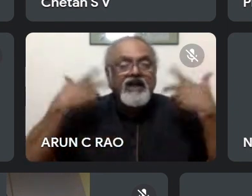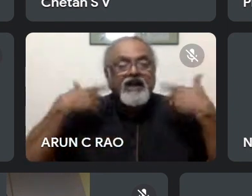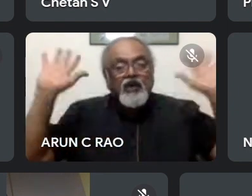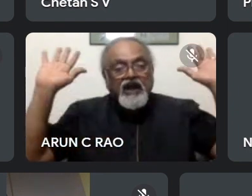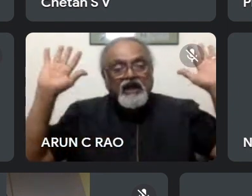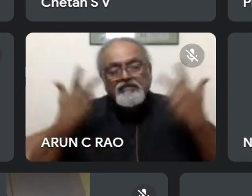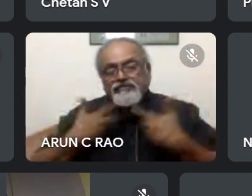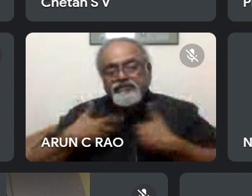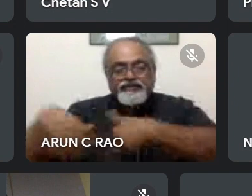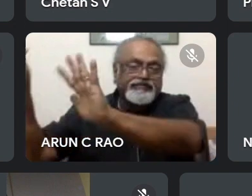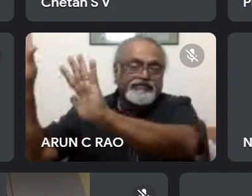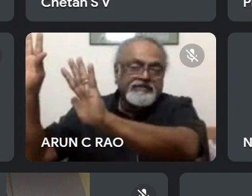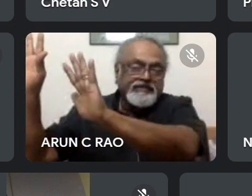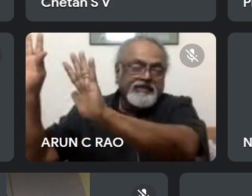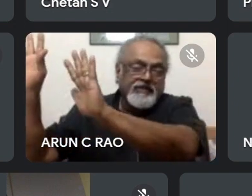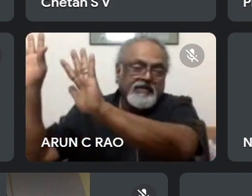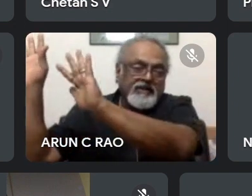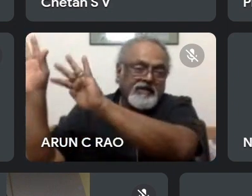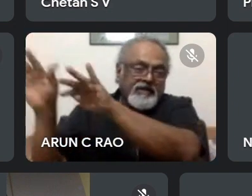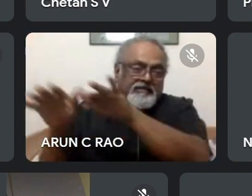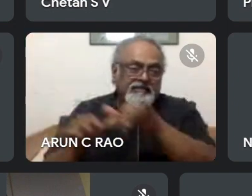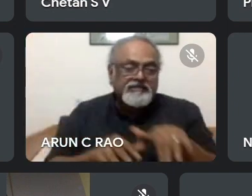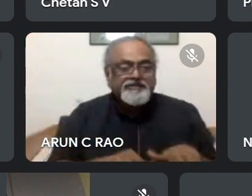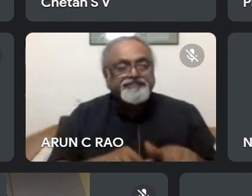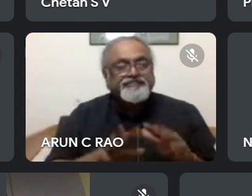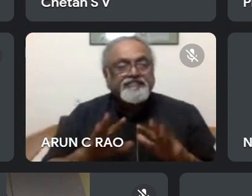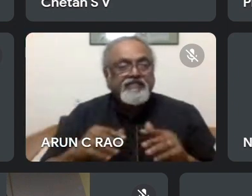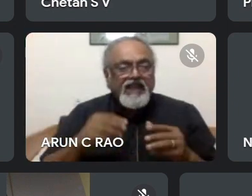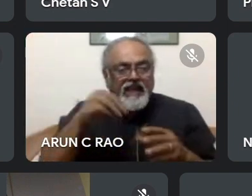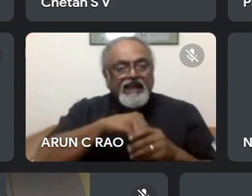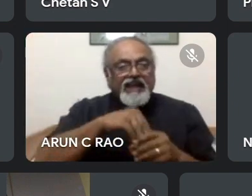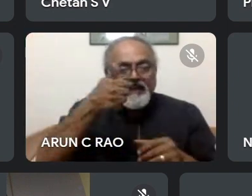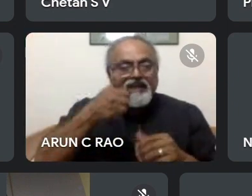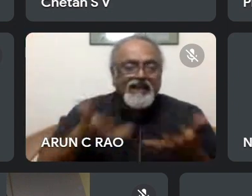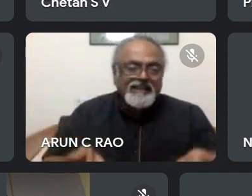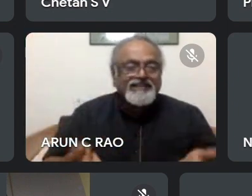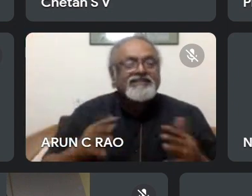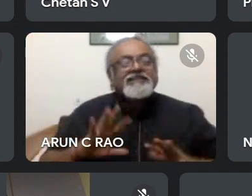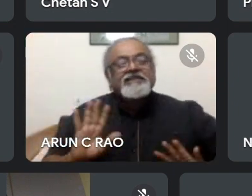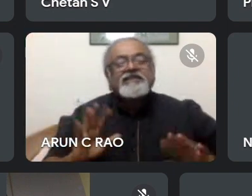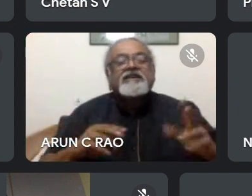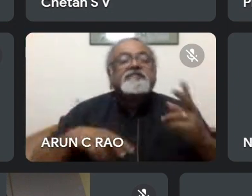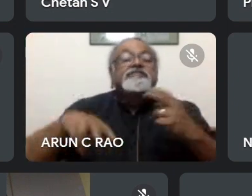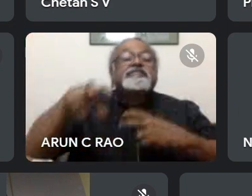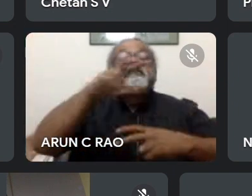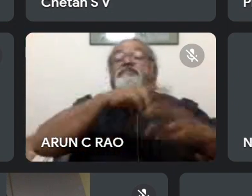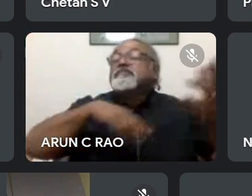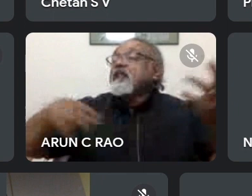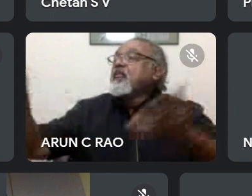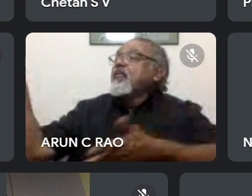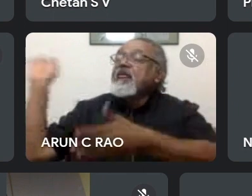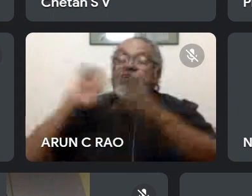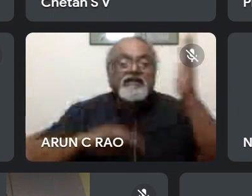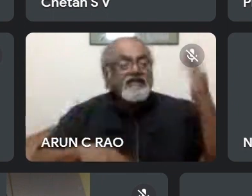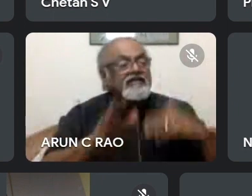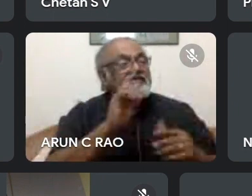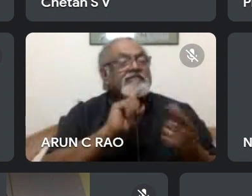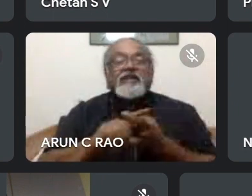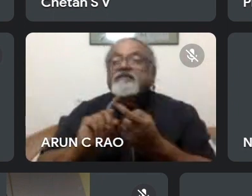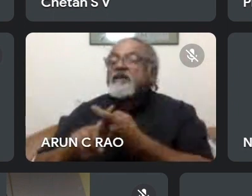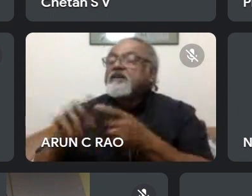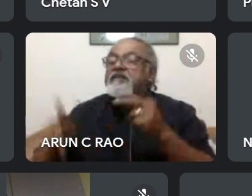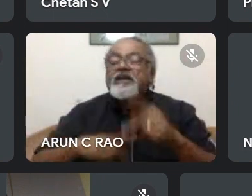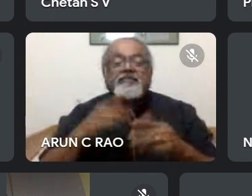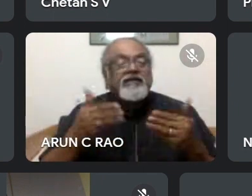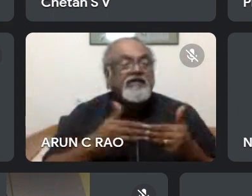goes, within India, obviously. And then, I mean, I just travel, make friends, meet new people,